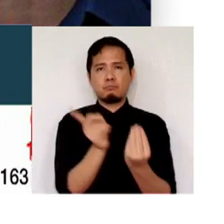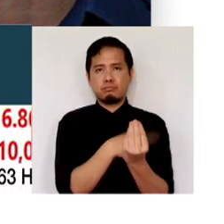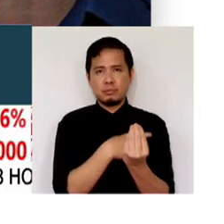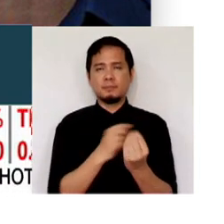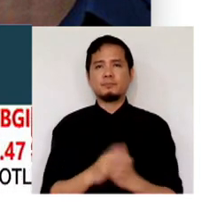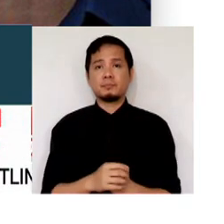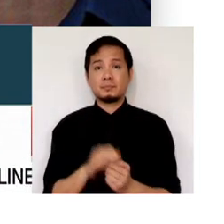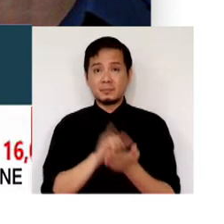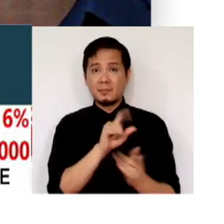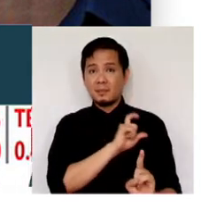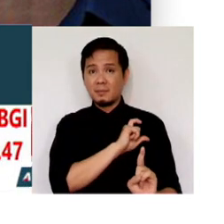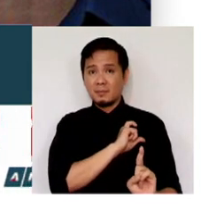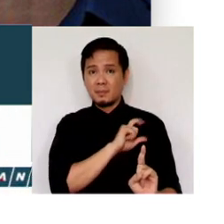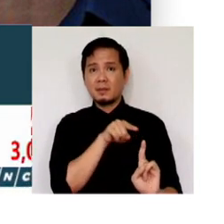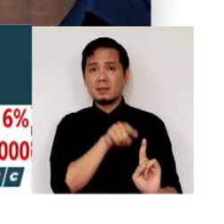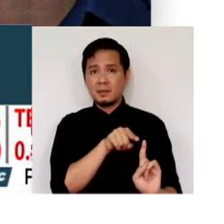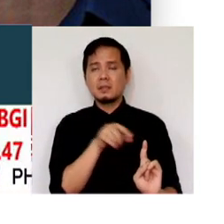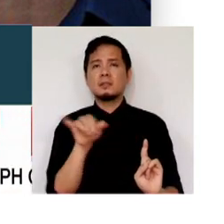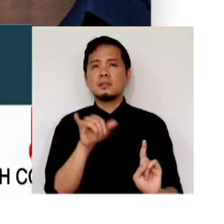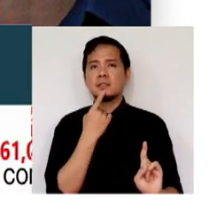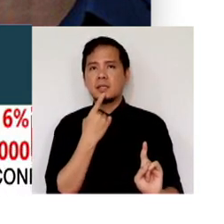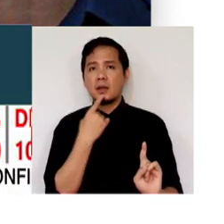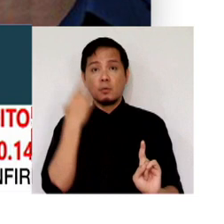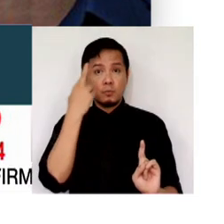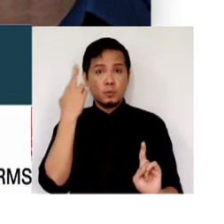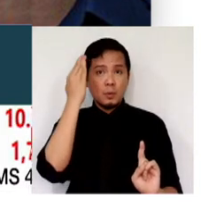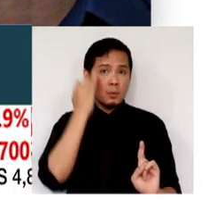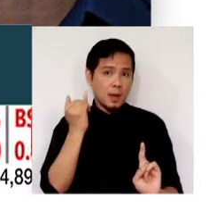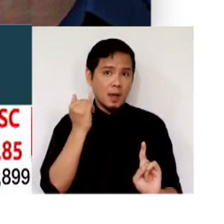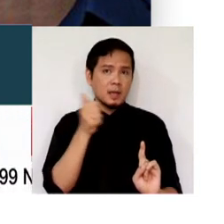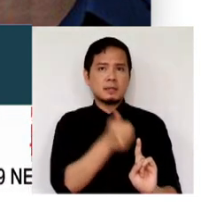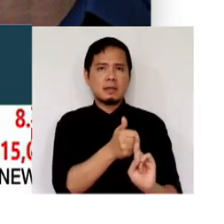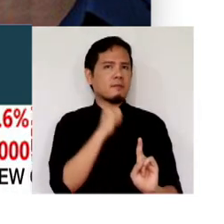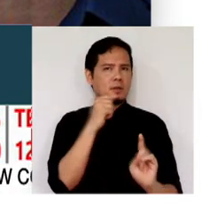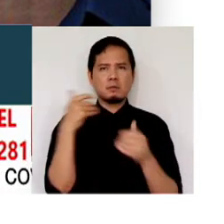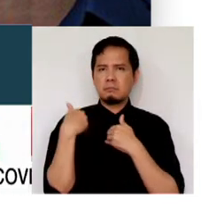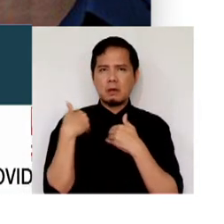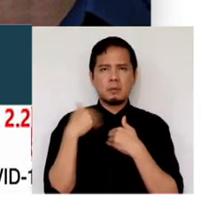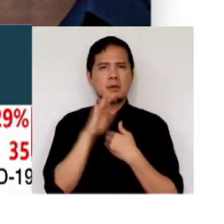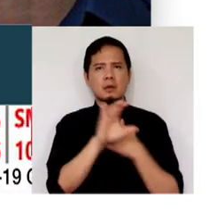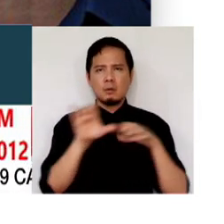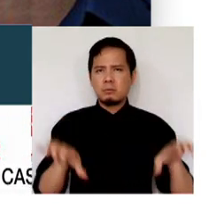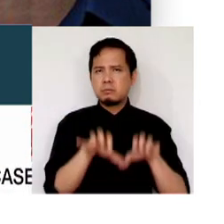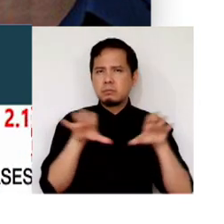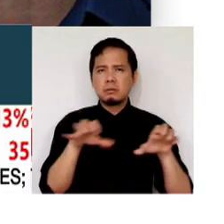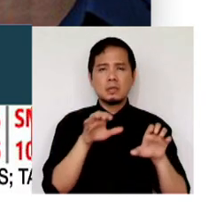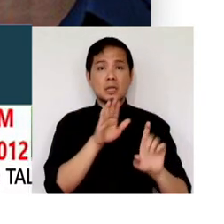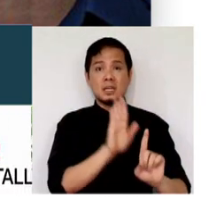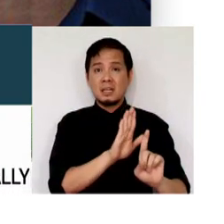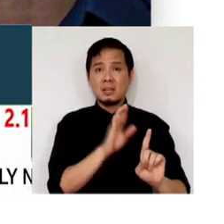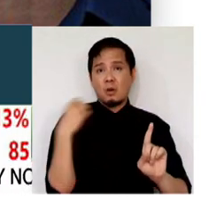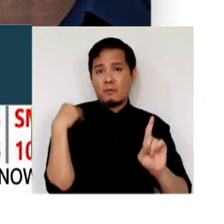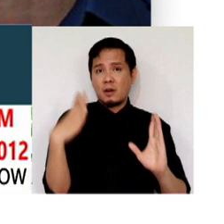charge Guillermo Eleazar also says another reason was the irresponsible conduct of Calbayog's police intelligence officer, who asked